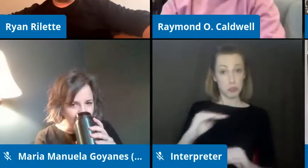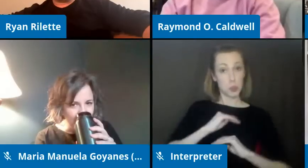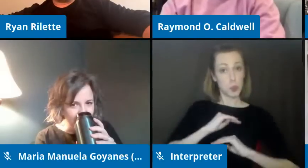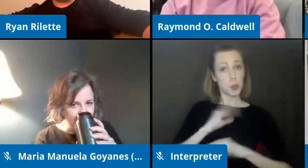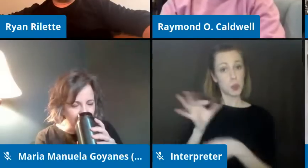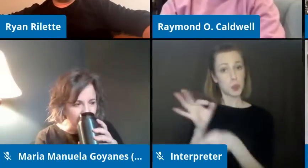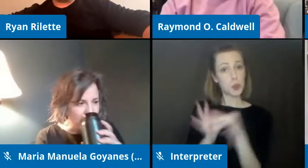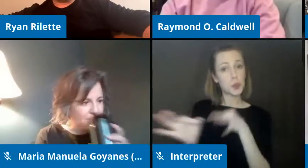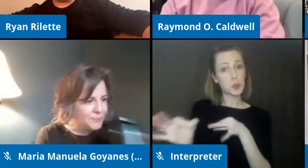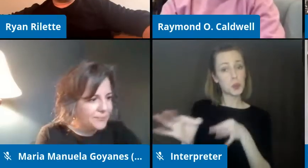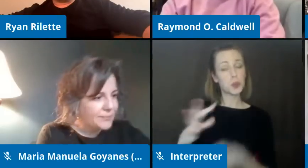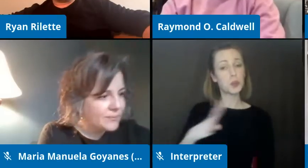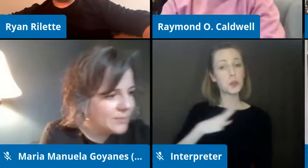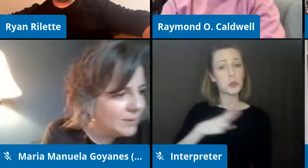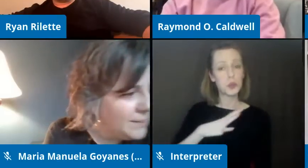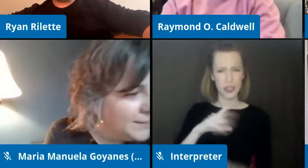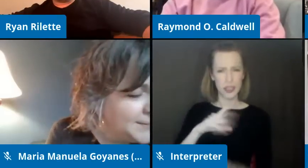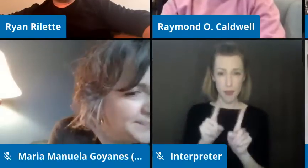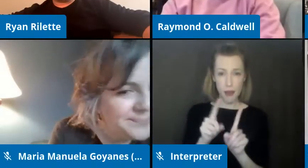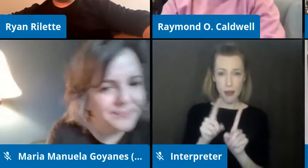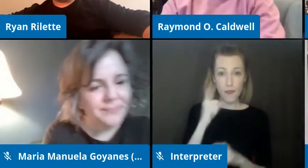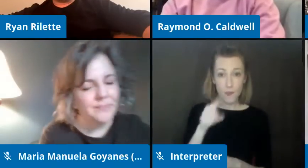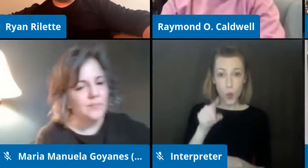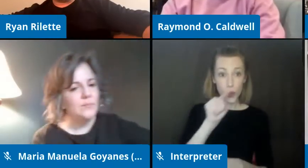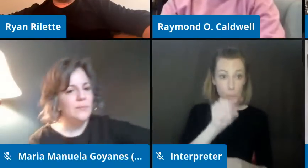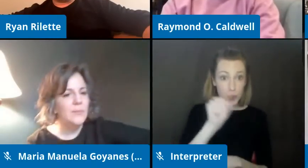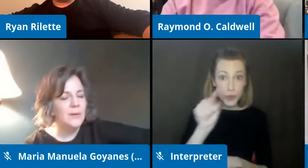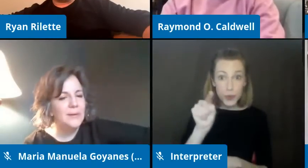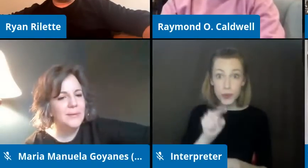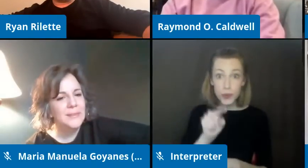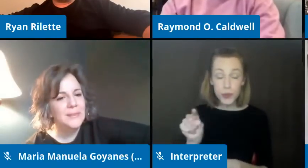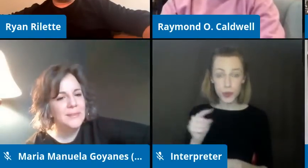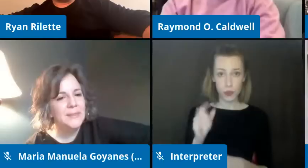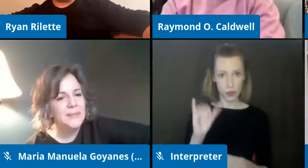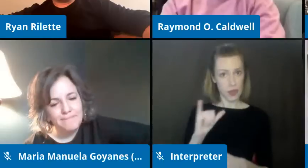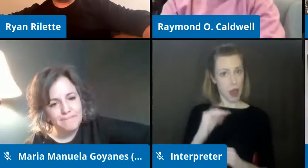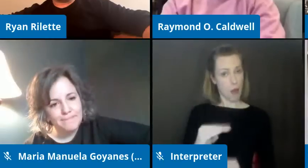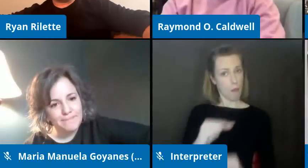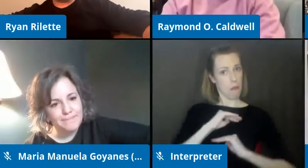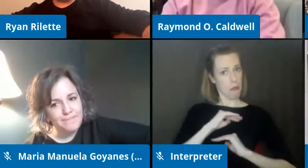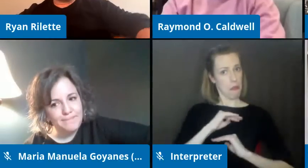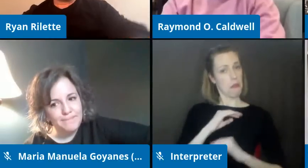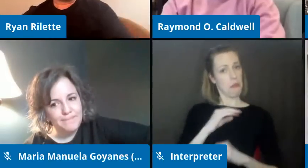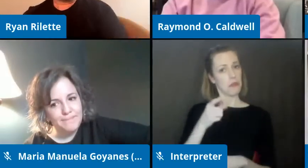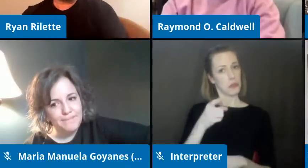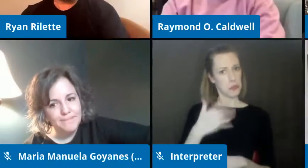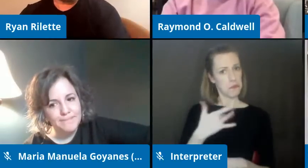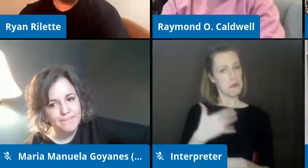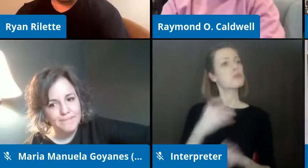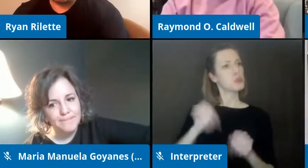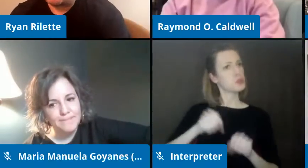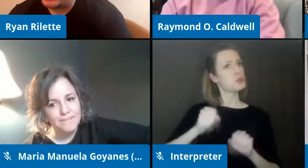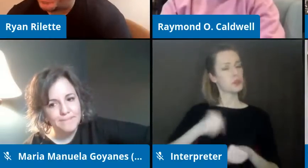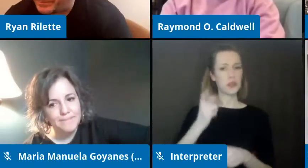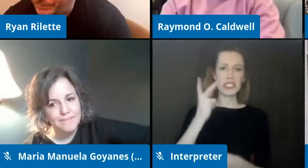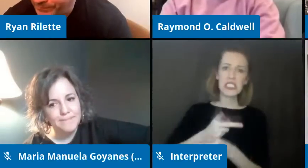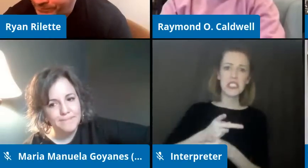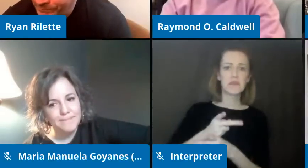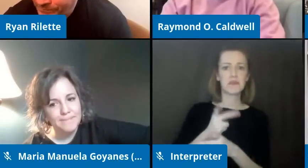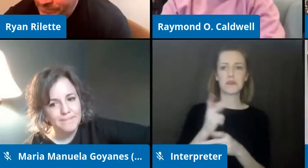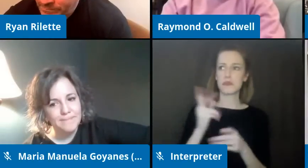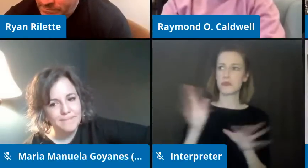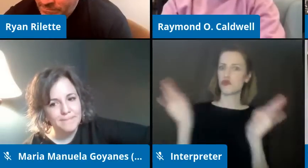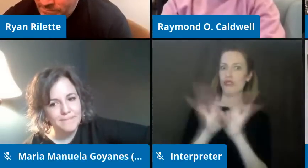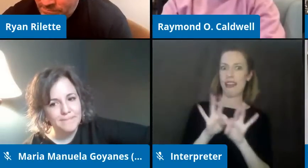the guidelines for all of you of a way of keeping relevant and keeping in people's minds? Is that what